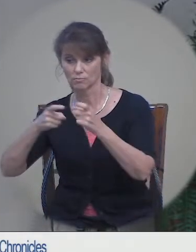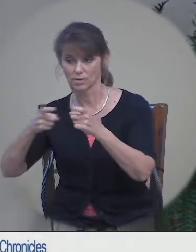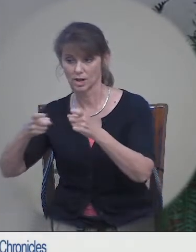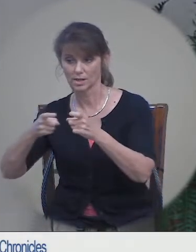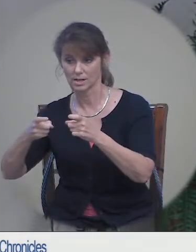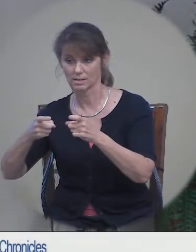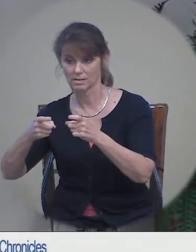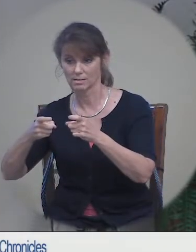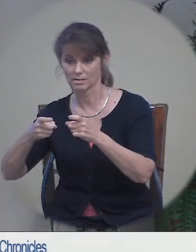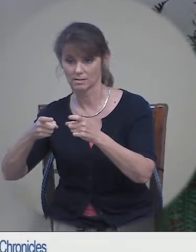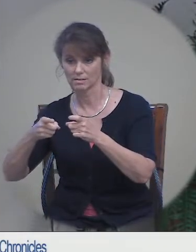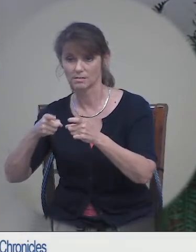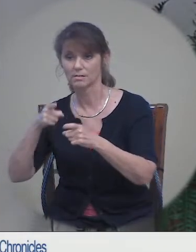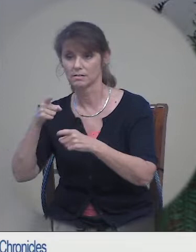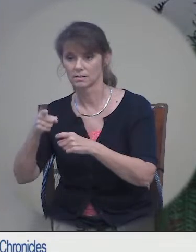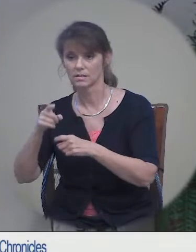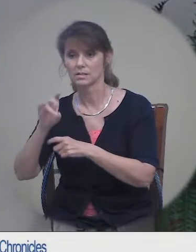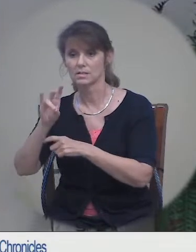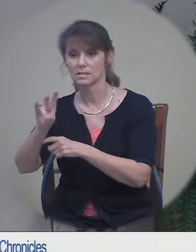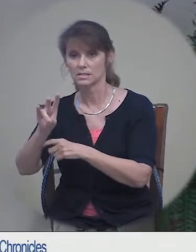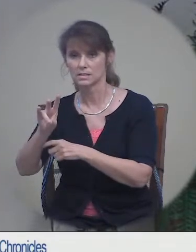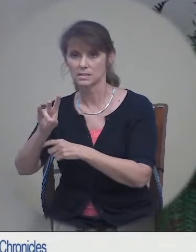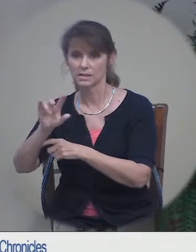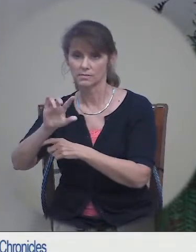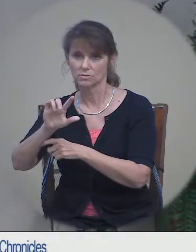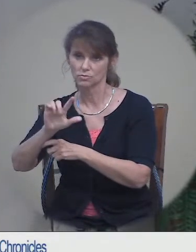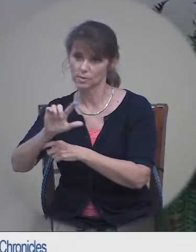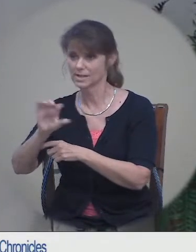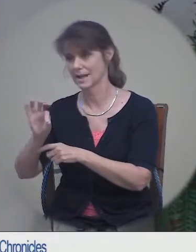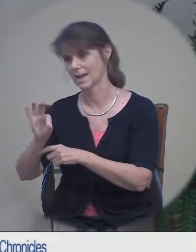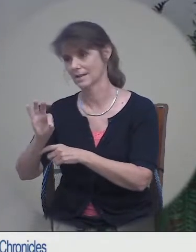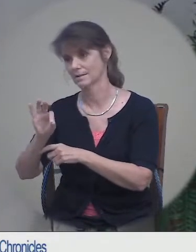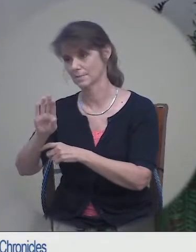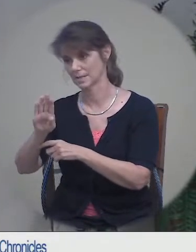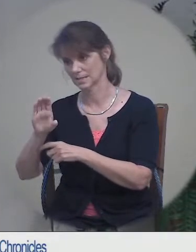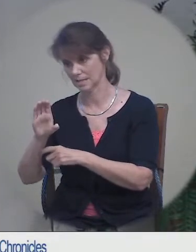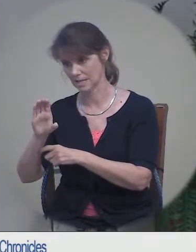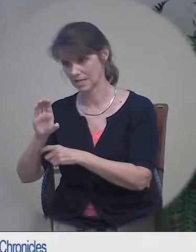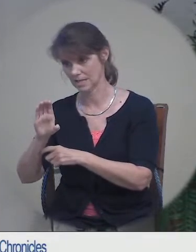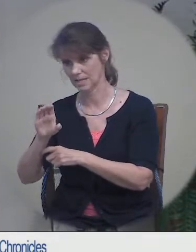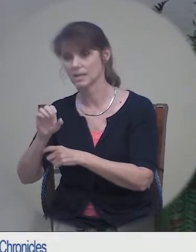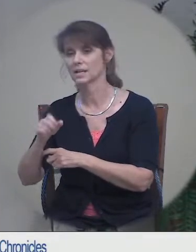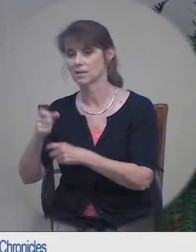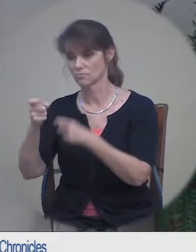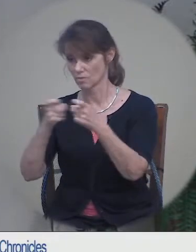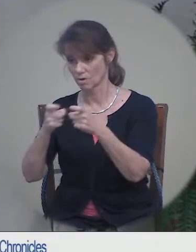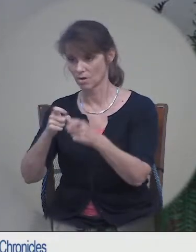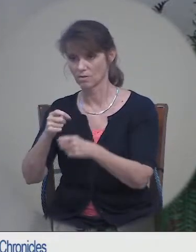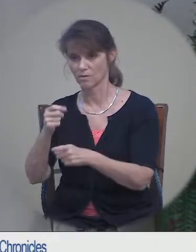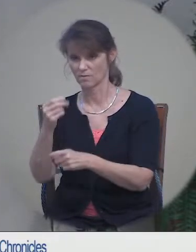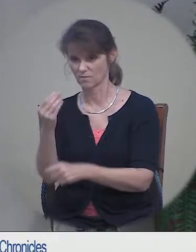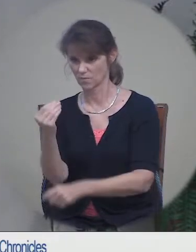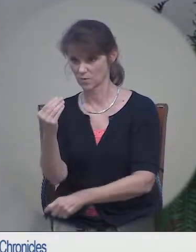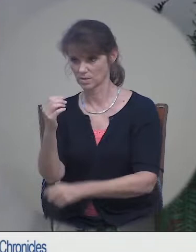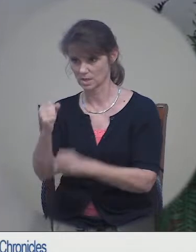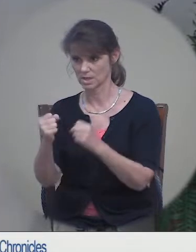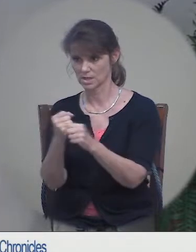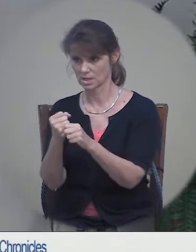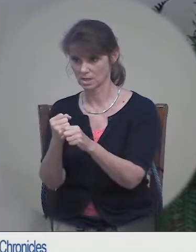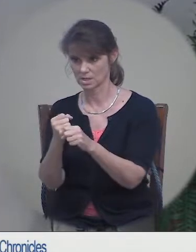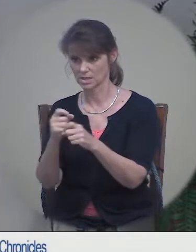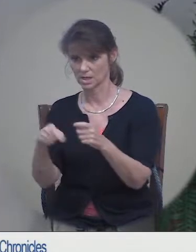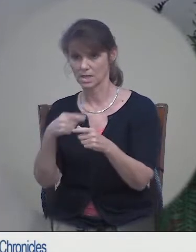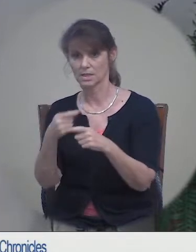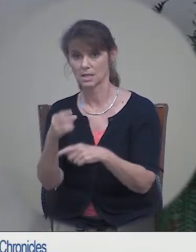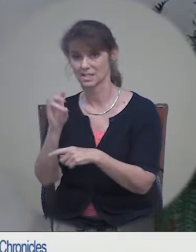Ahaz's vice-regent in 729 BC and ruled as such for 14 years. In 715